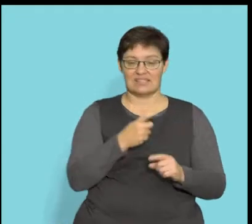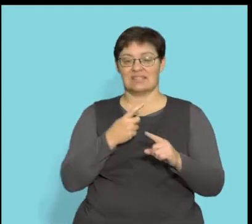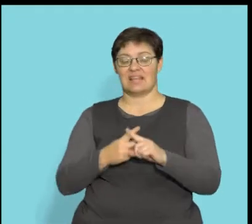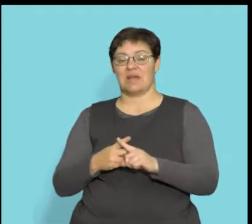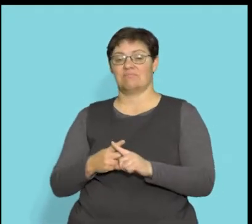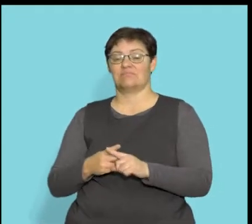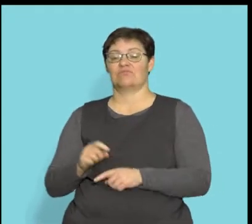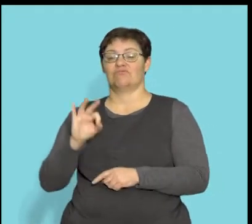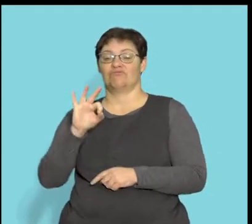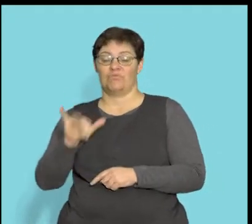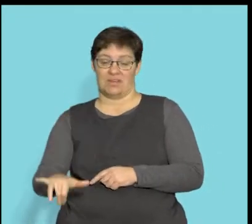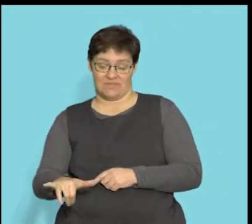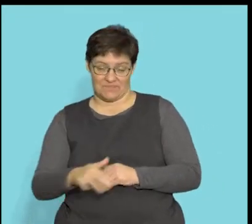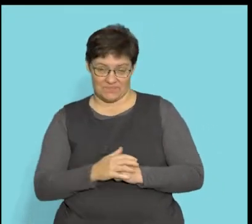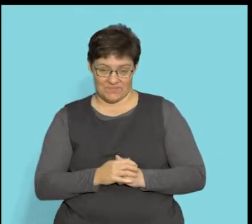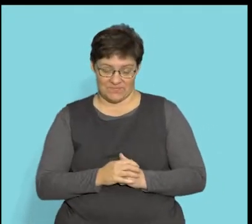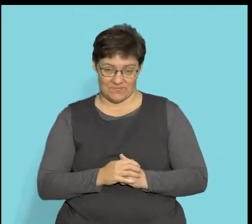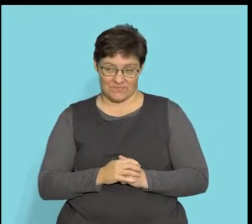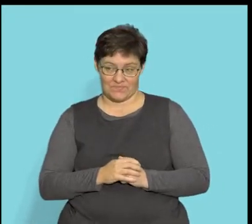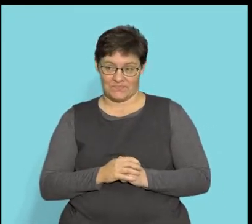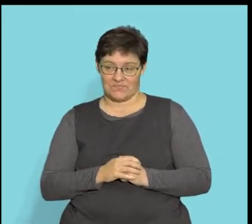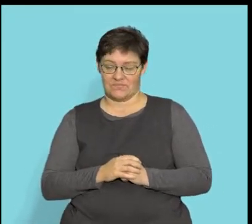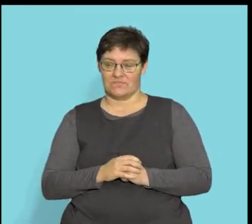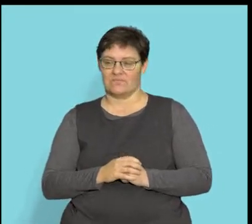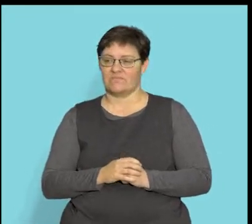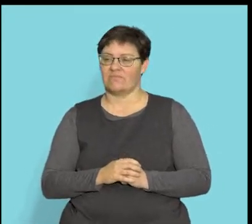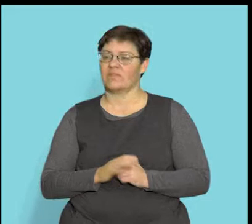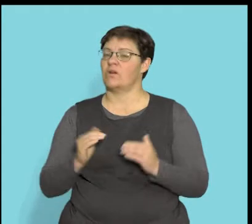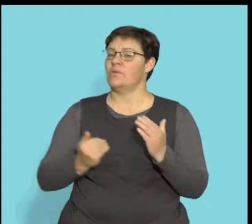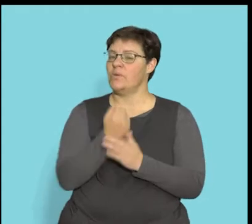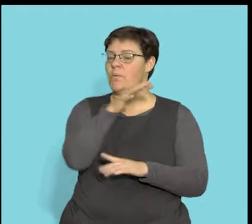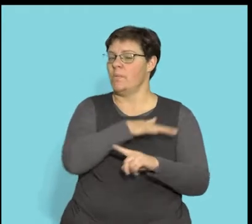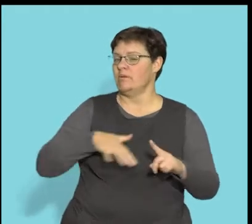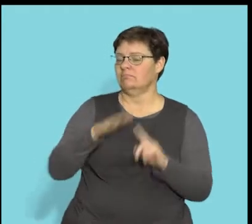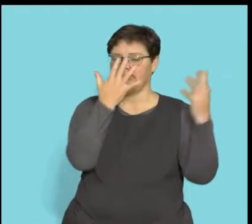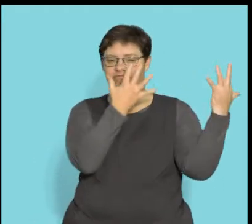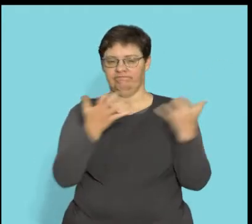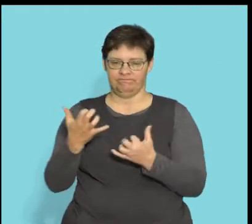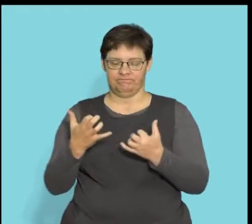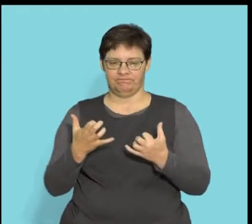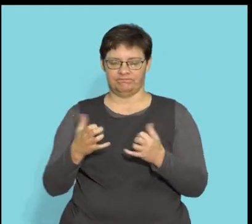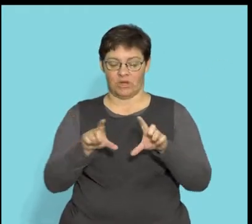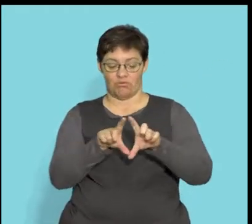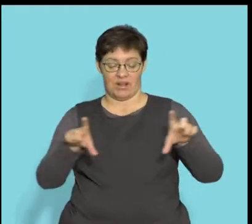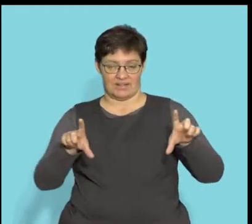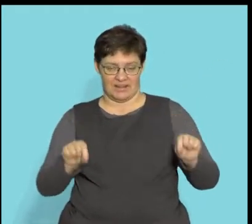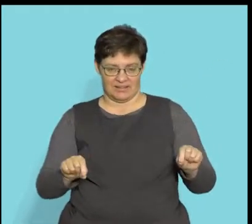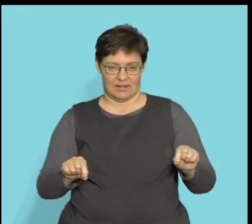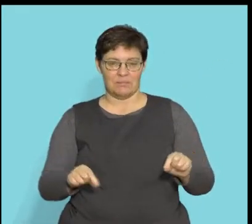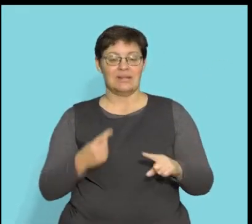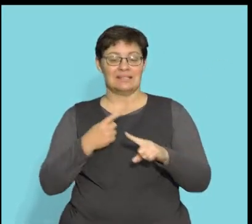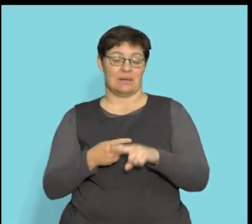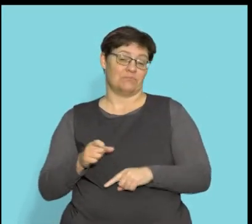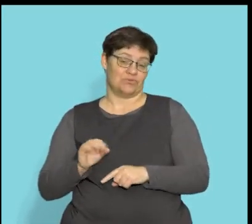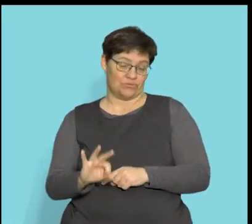and 3y. So I'm now going to calculate my new area of the rectangle, which has